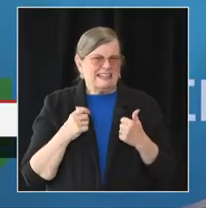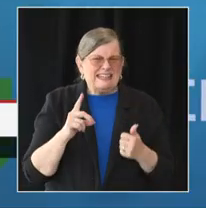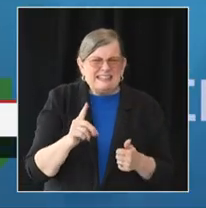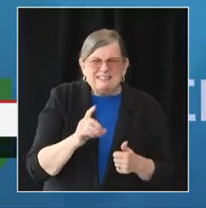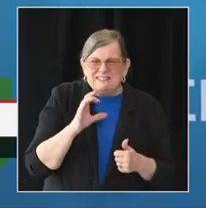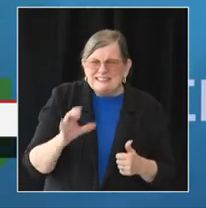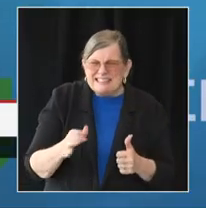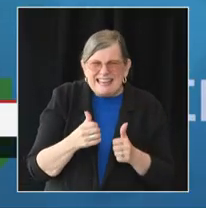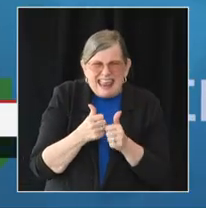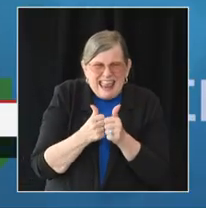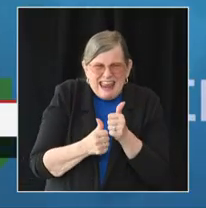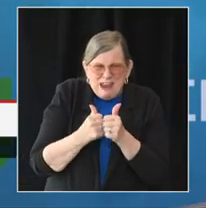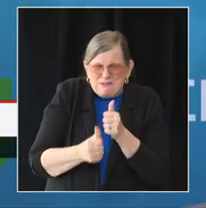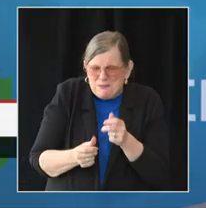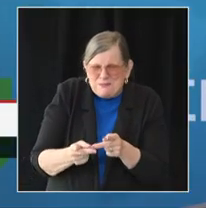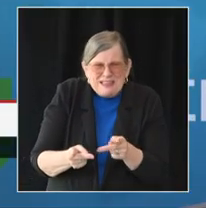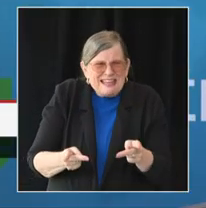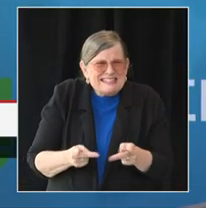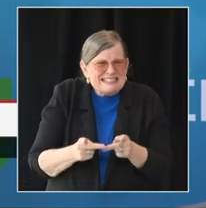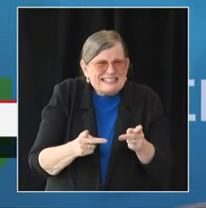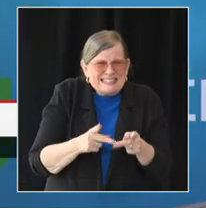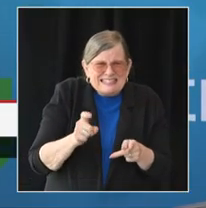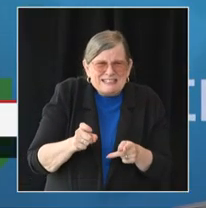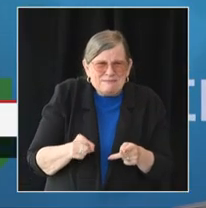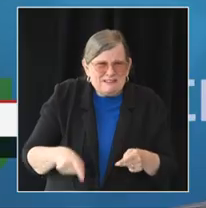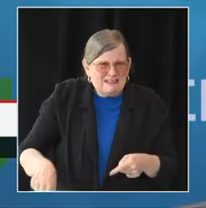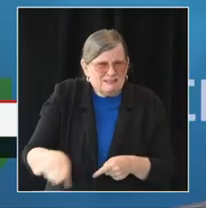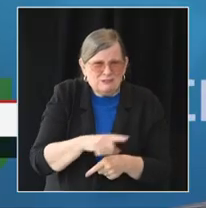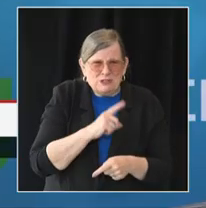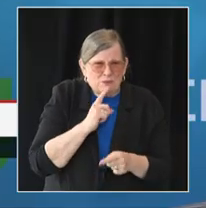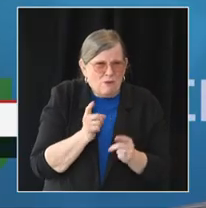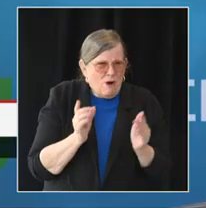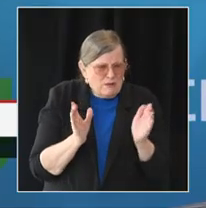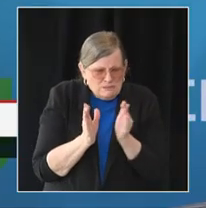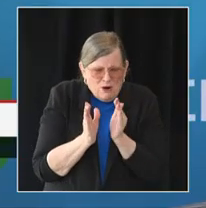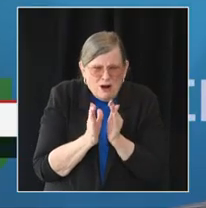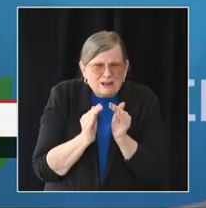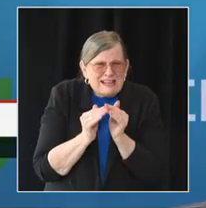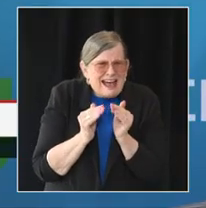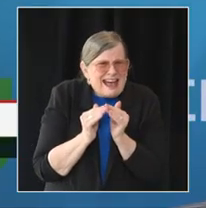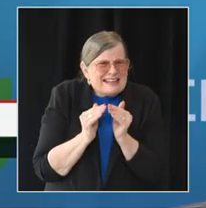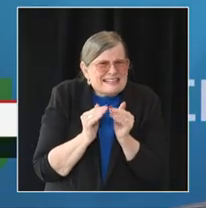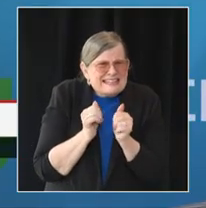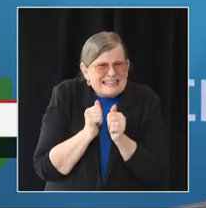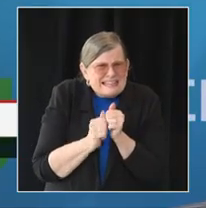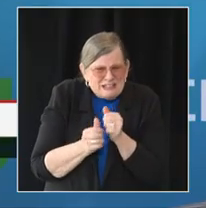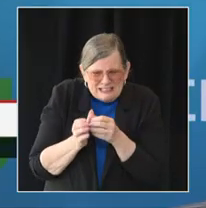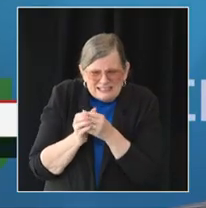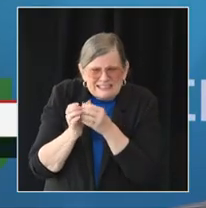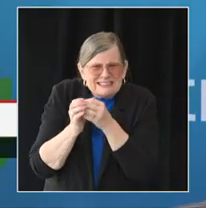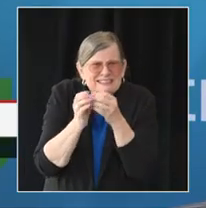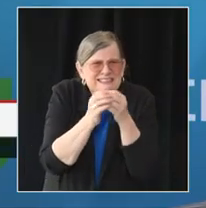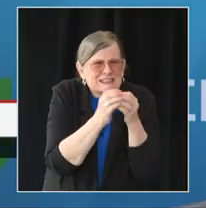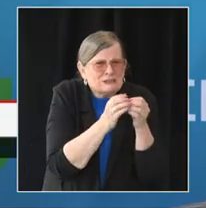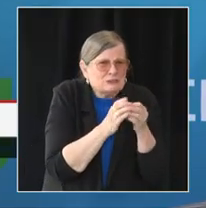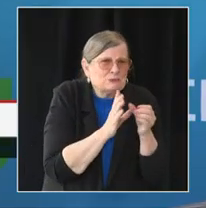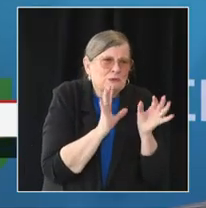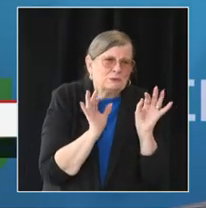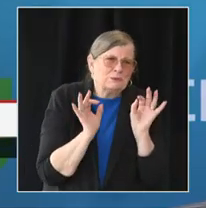in generating revenue for all 8 wards of the city. So at the end of December last